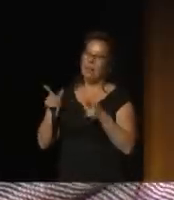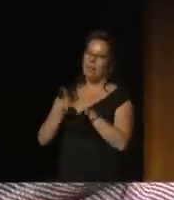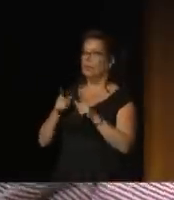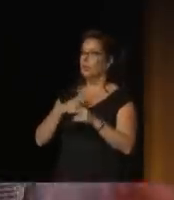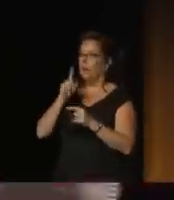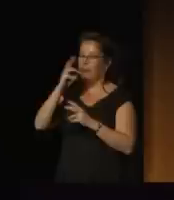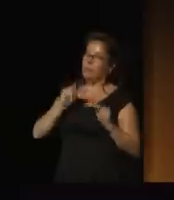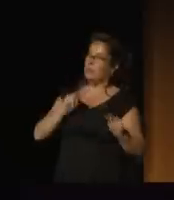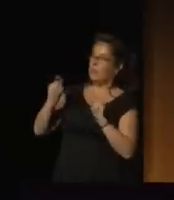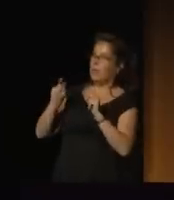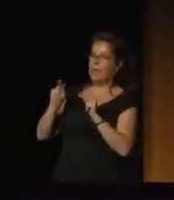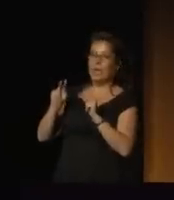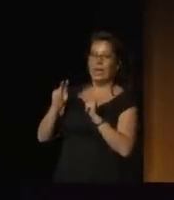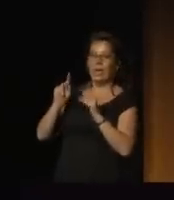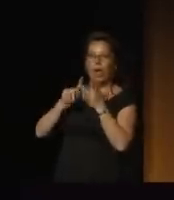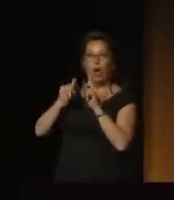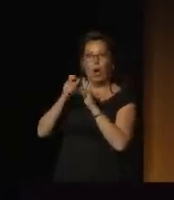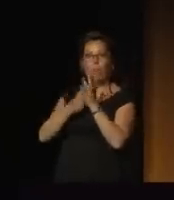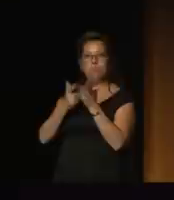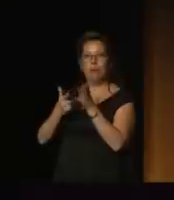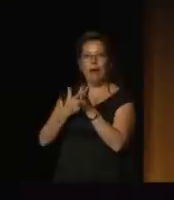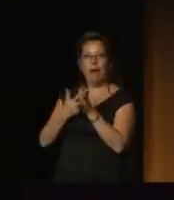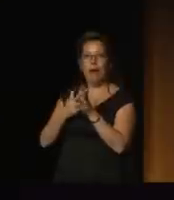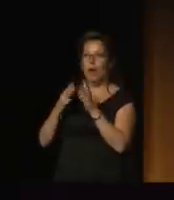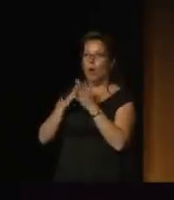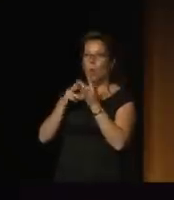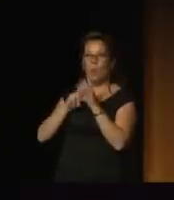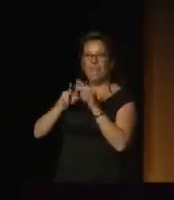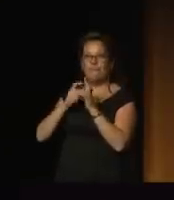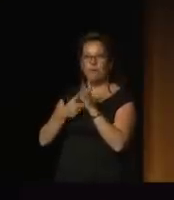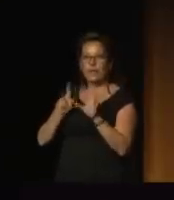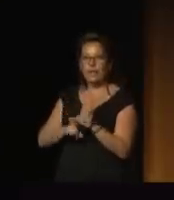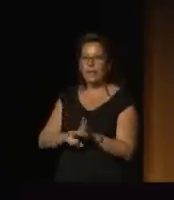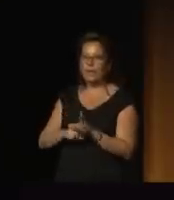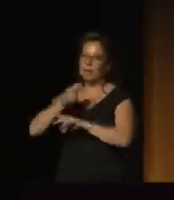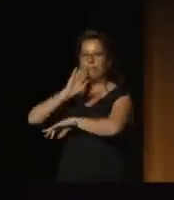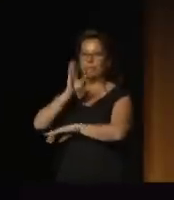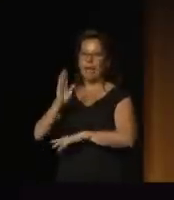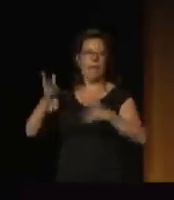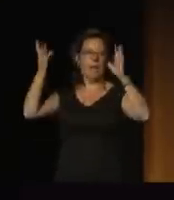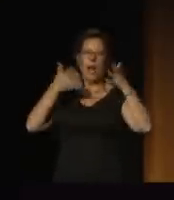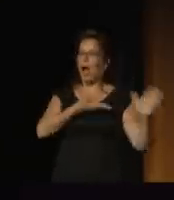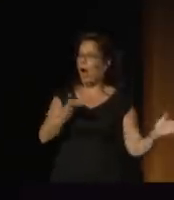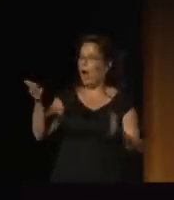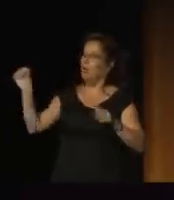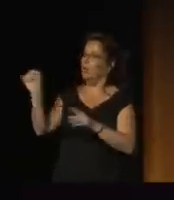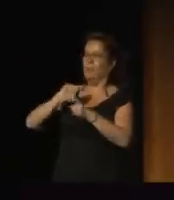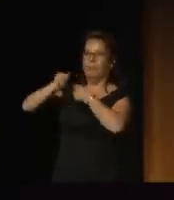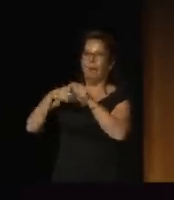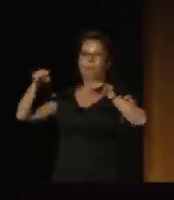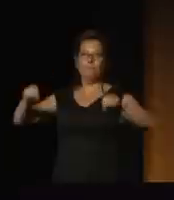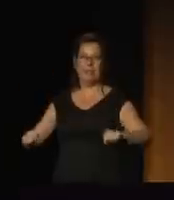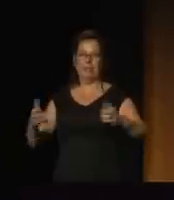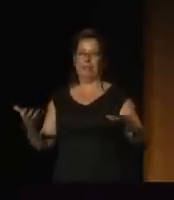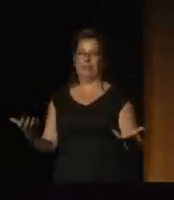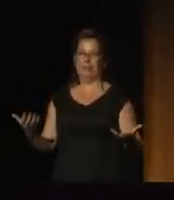the president. You know, and my feeling when that happened was, I really hope Oprah Winfrey does not want to be the president, because there's no question but that she could